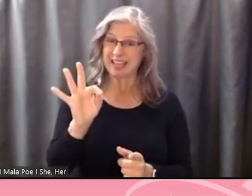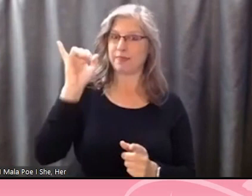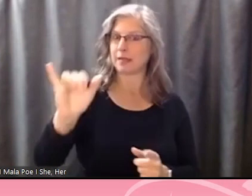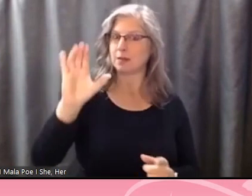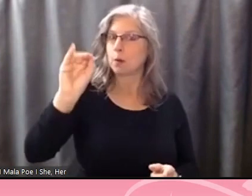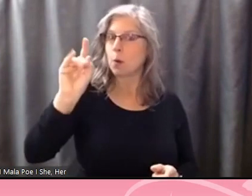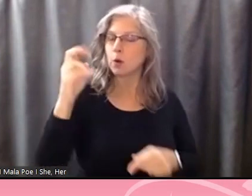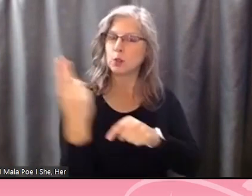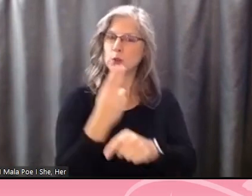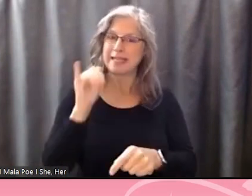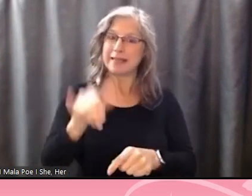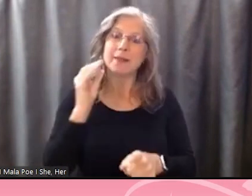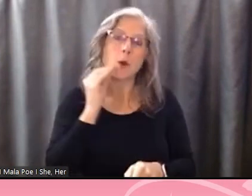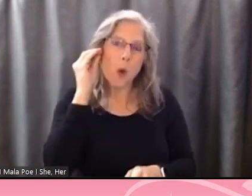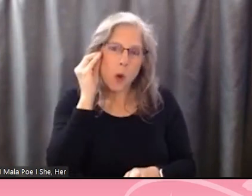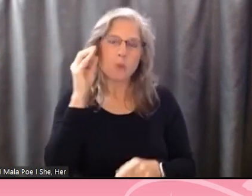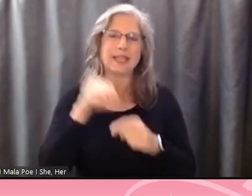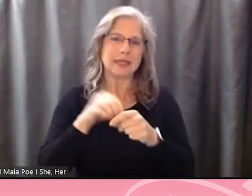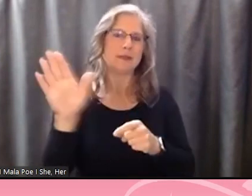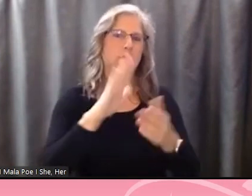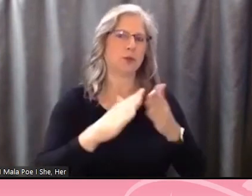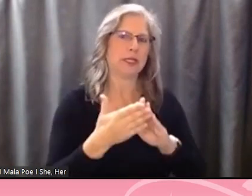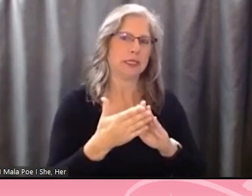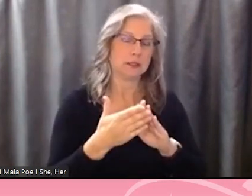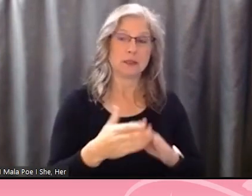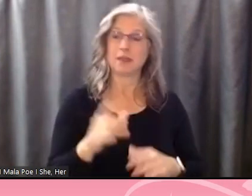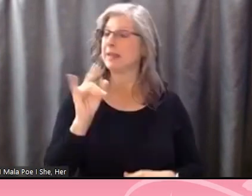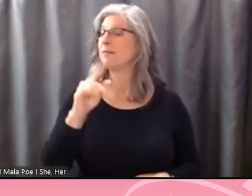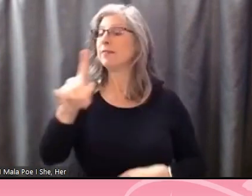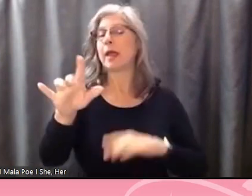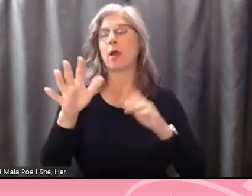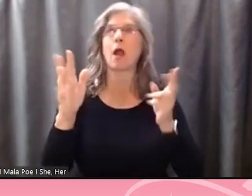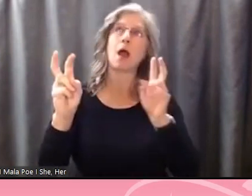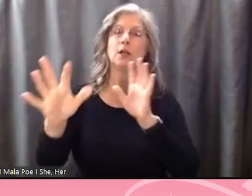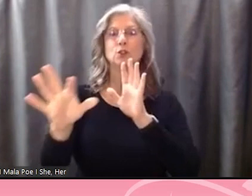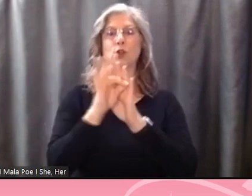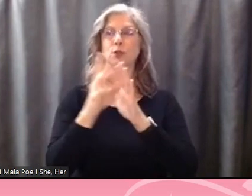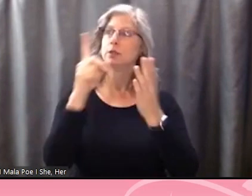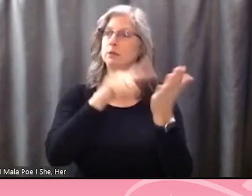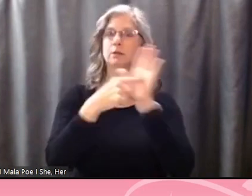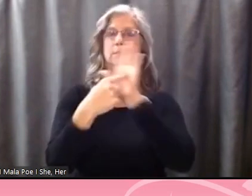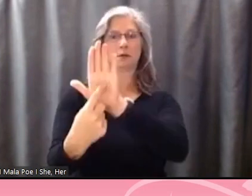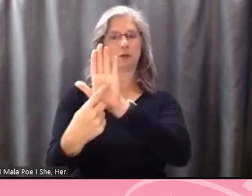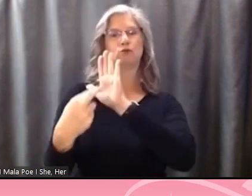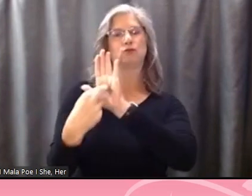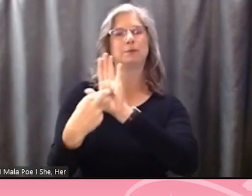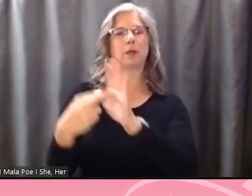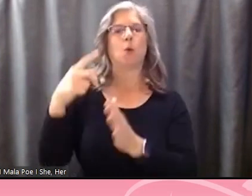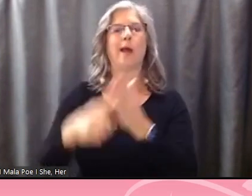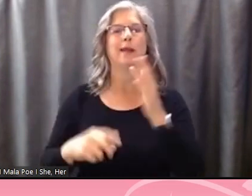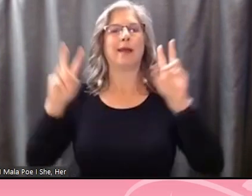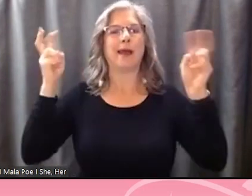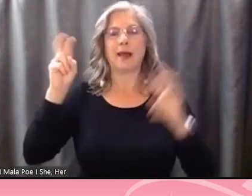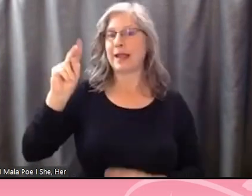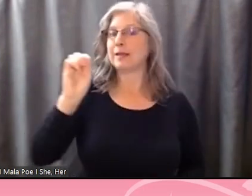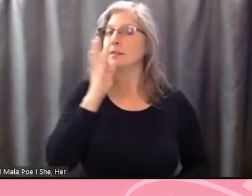that's used in their homes and in their communities. And if they're chosen to be representative of what a native